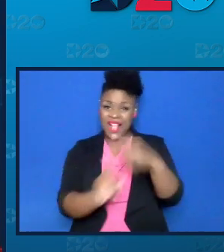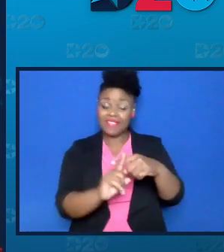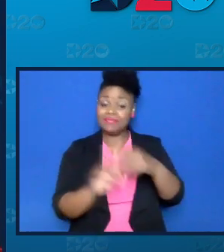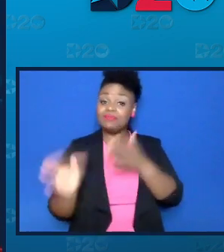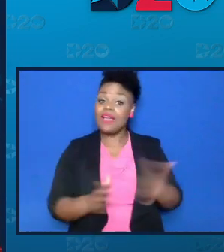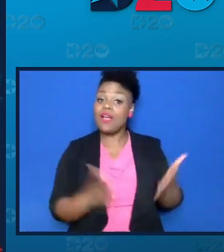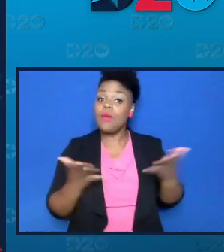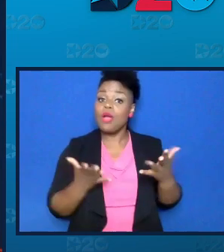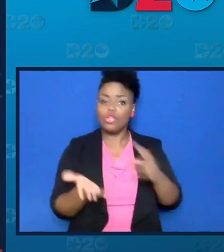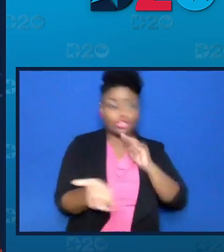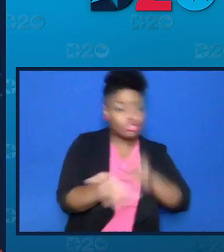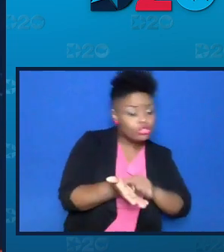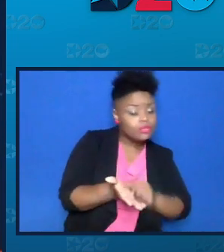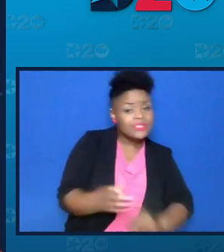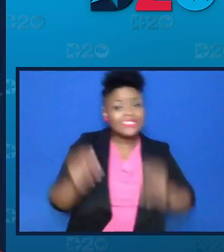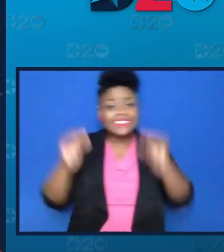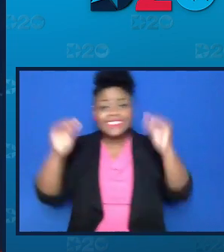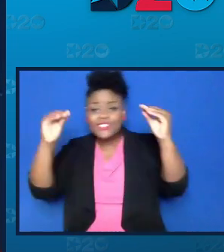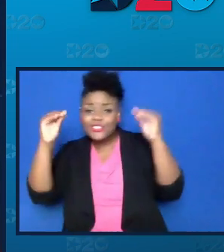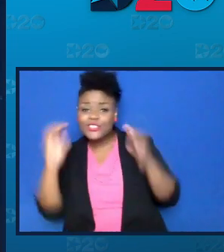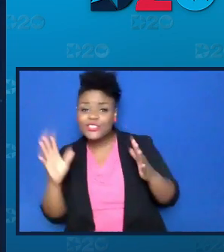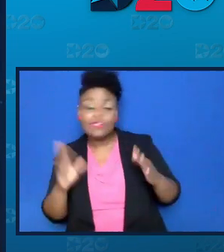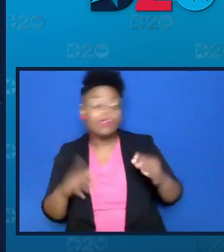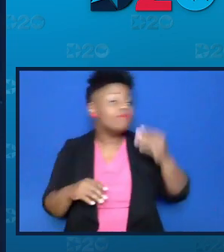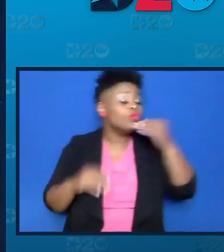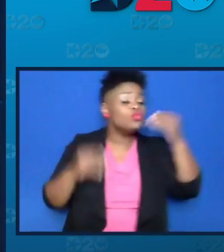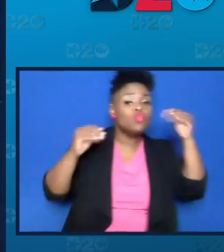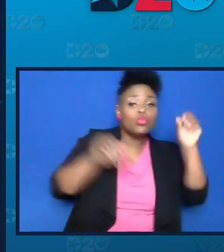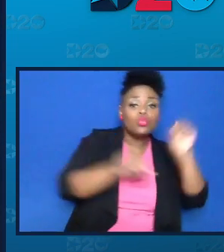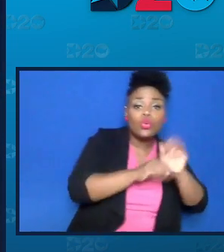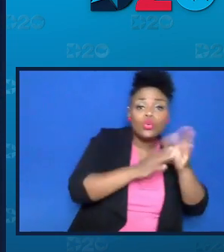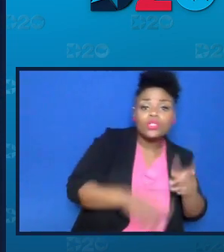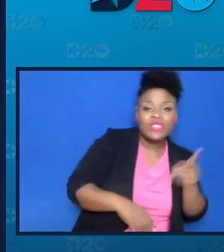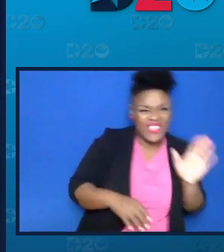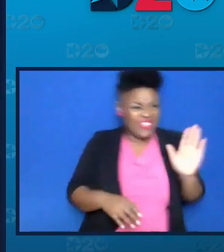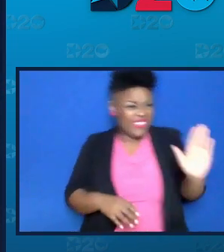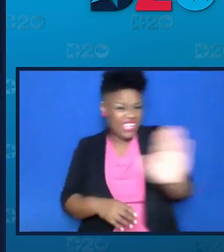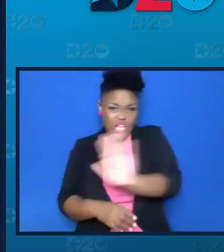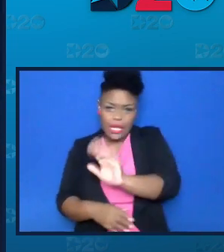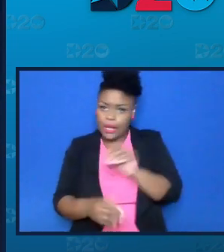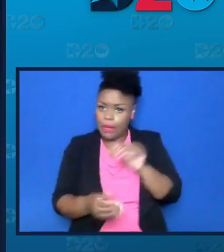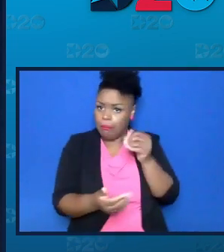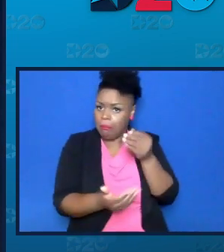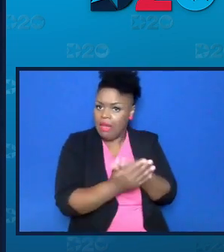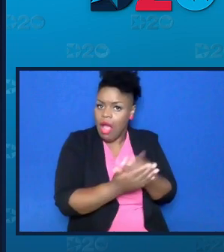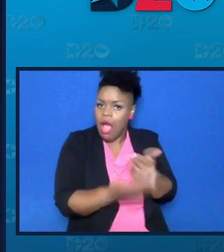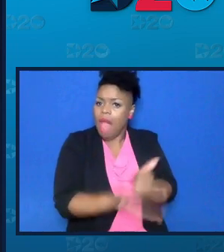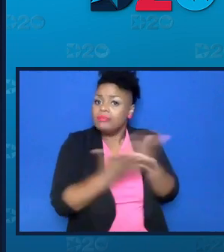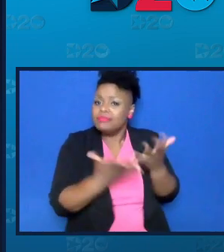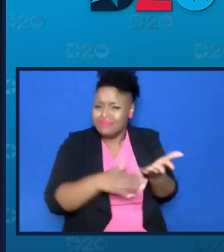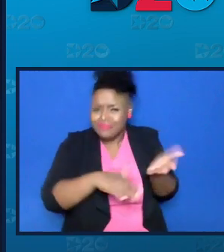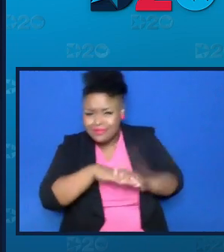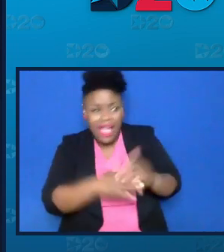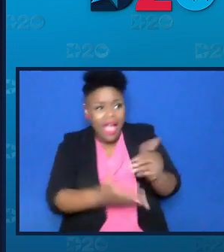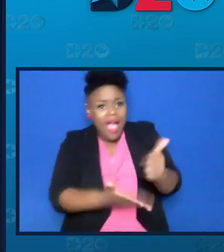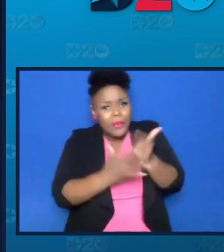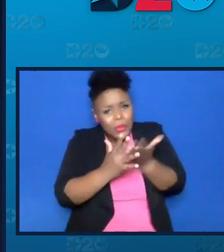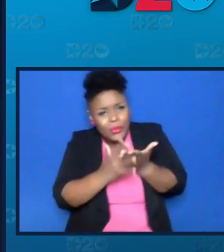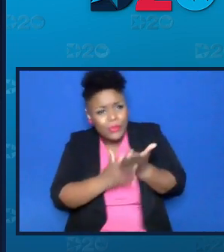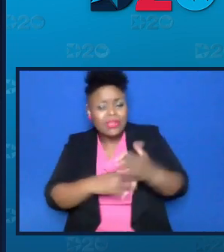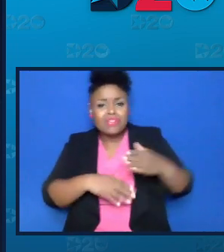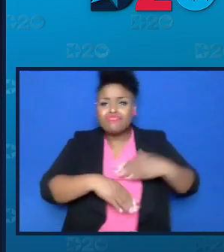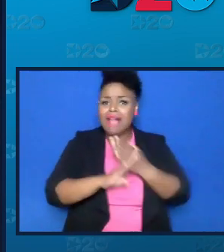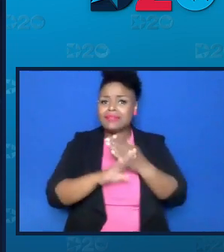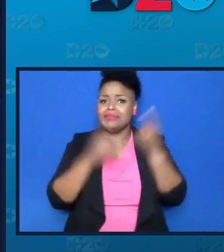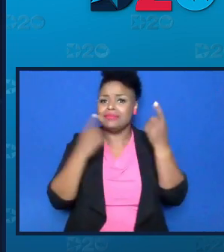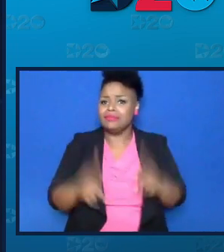workers that are getting us through this crisis. God love them. So, how can you help Joe? It's super